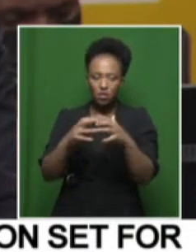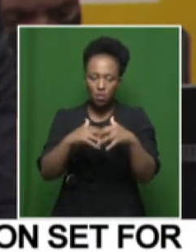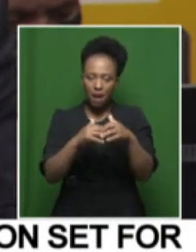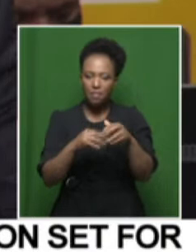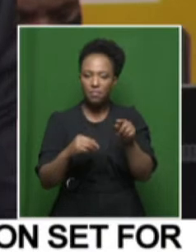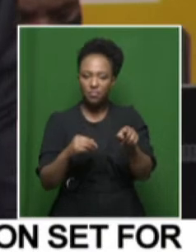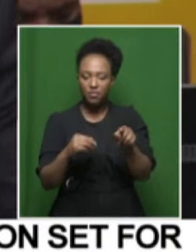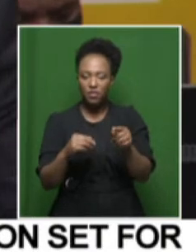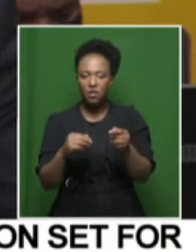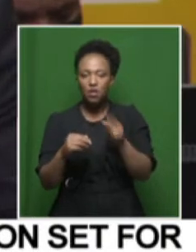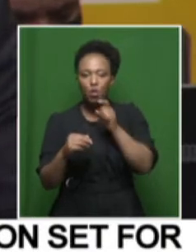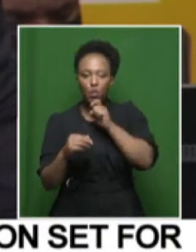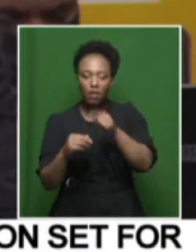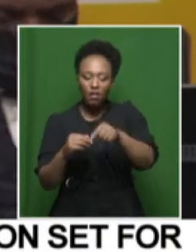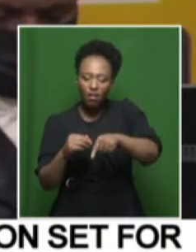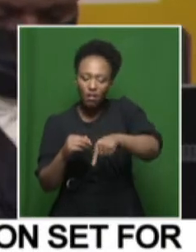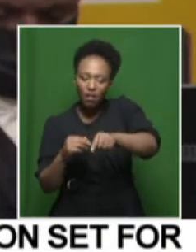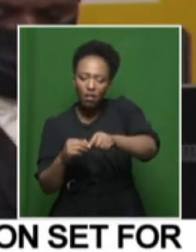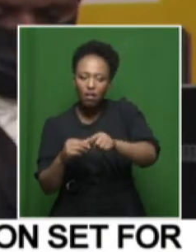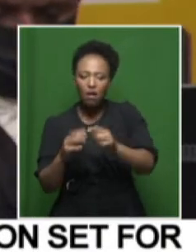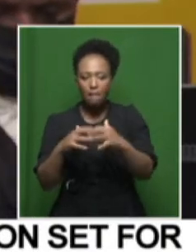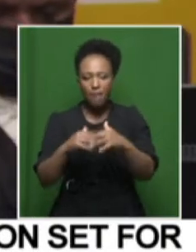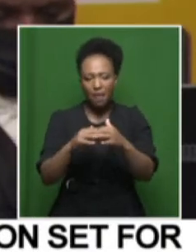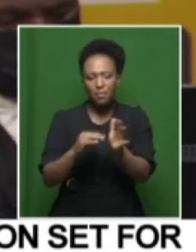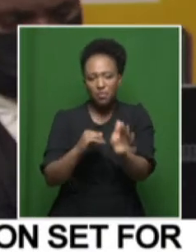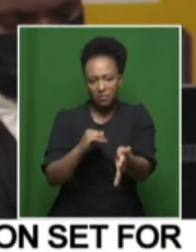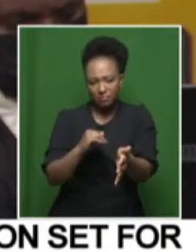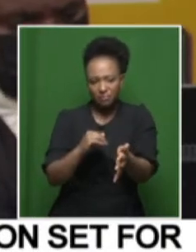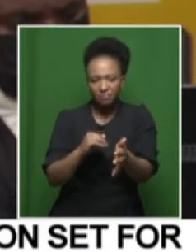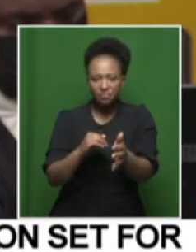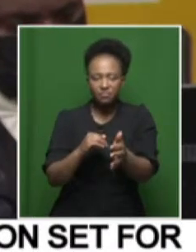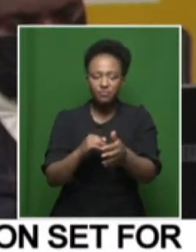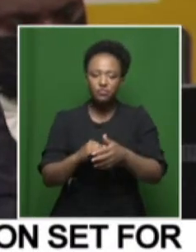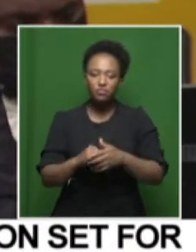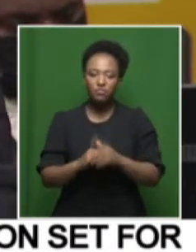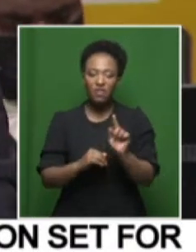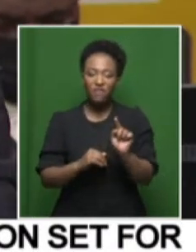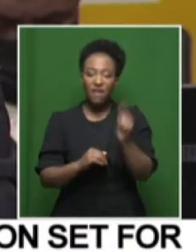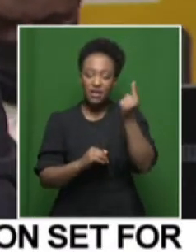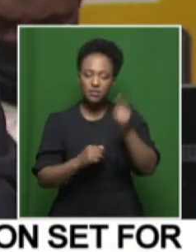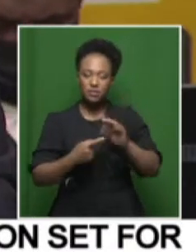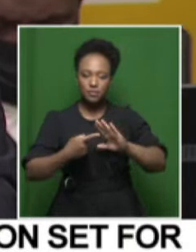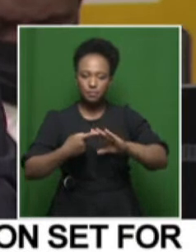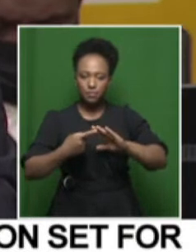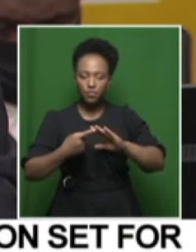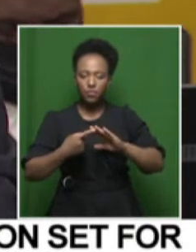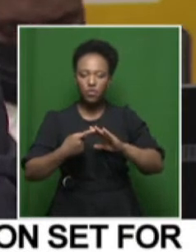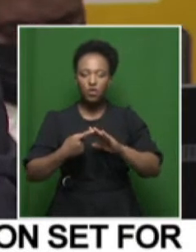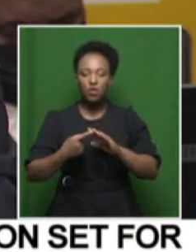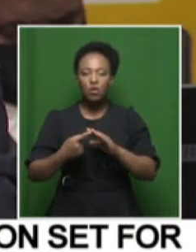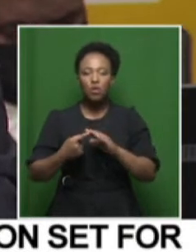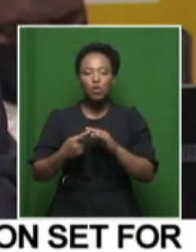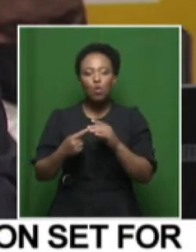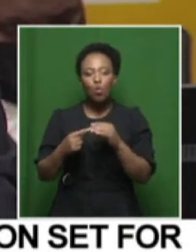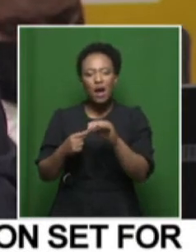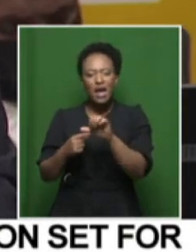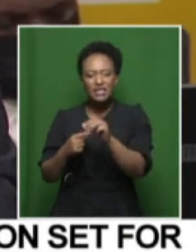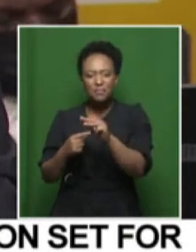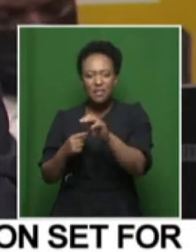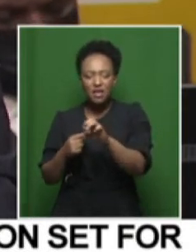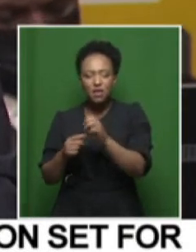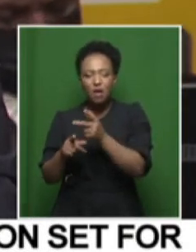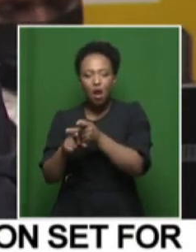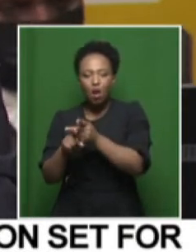be introduced sequentially. Firstly, small business loans guarantees of